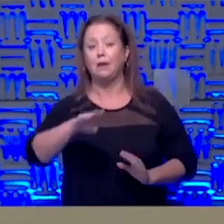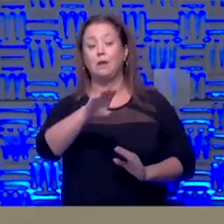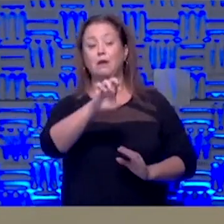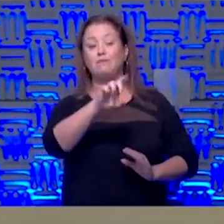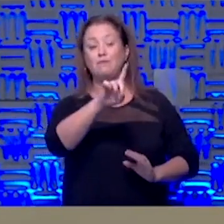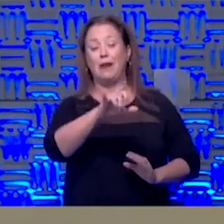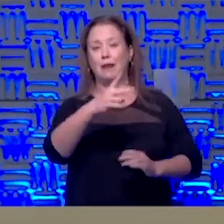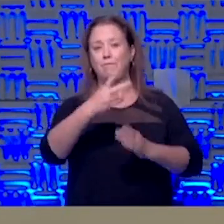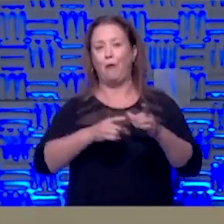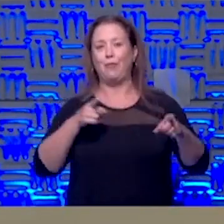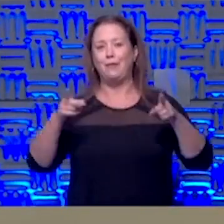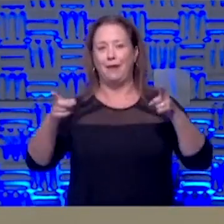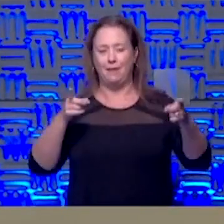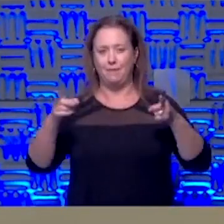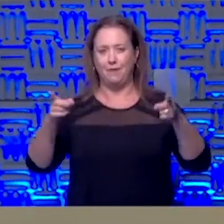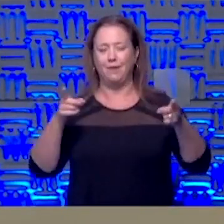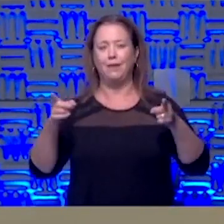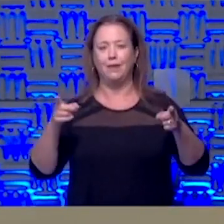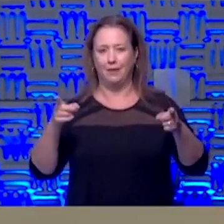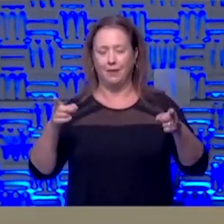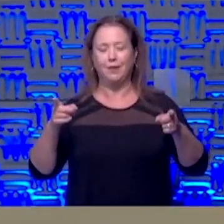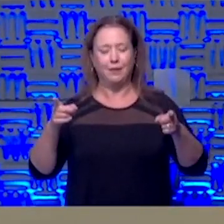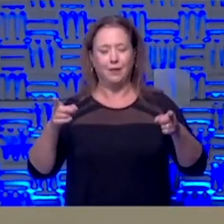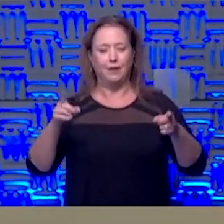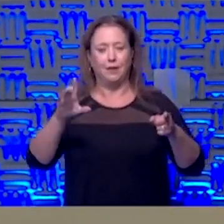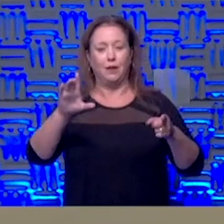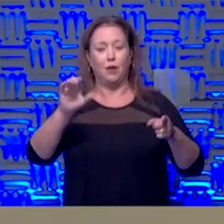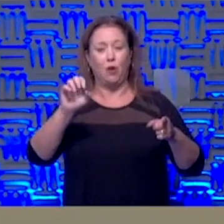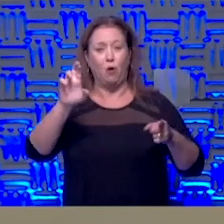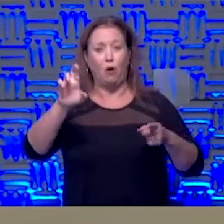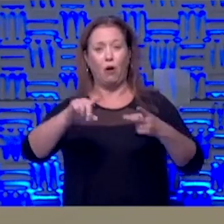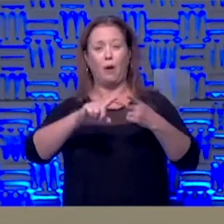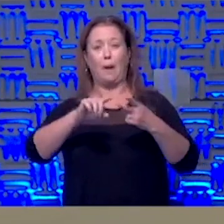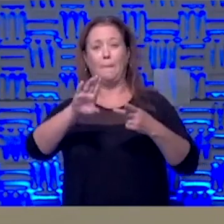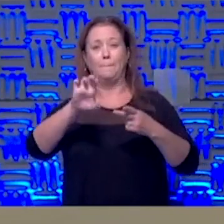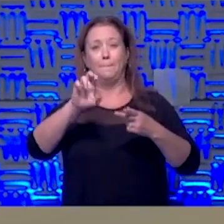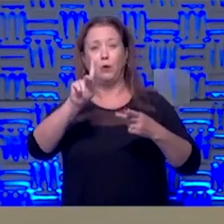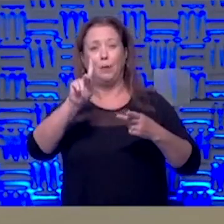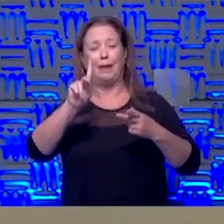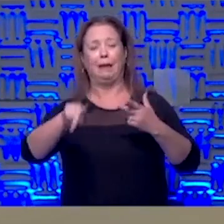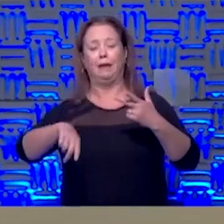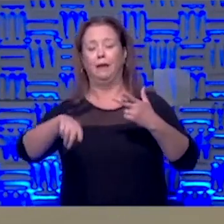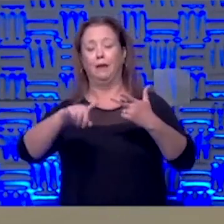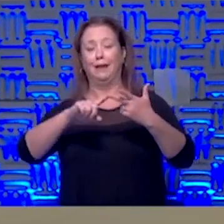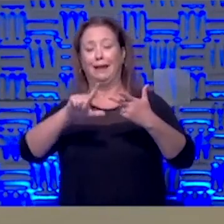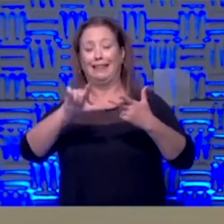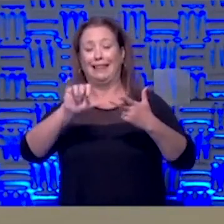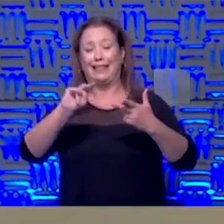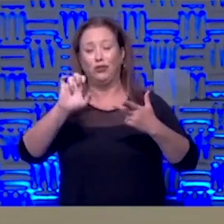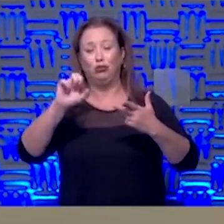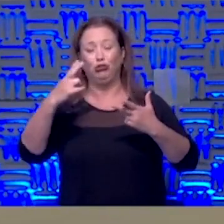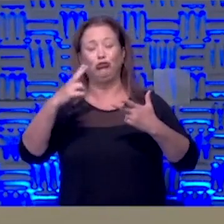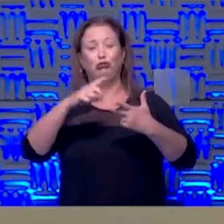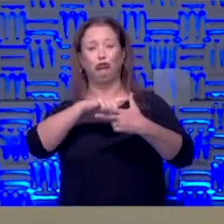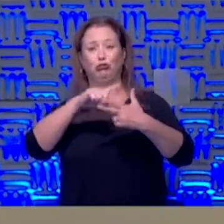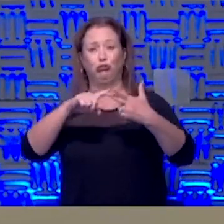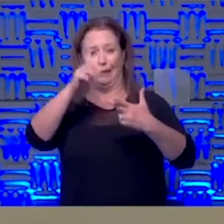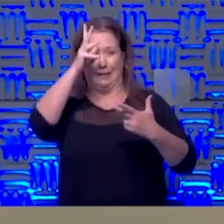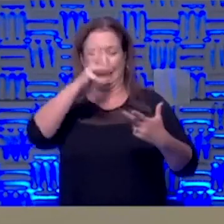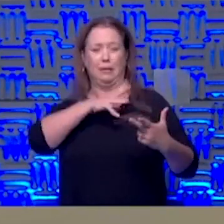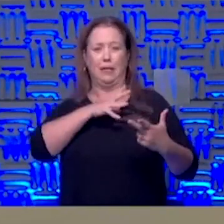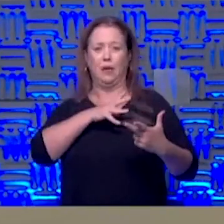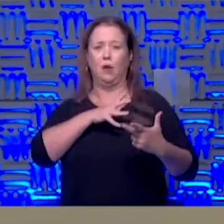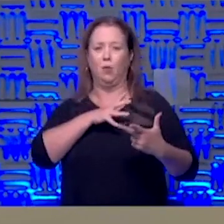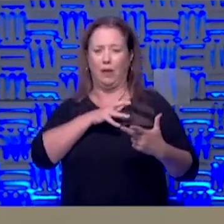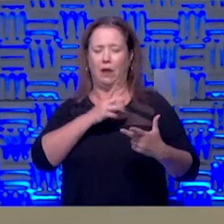Brady and Koar and Bubik and Lynch, all these guys, we have